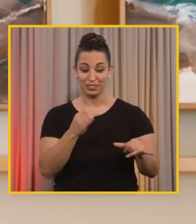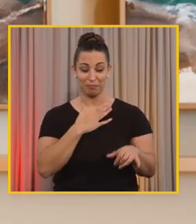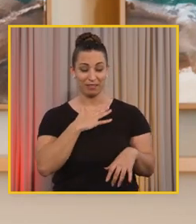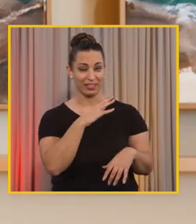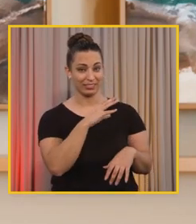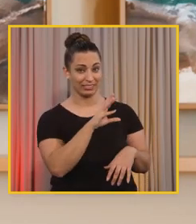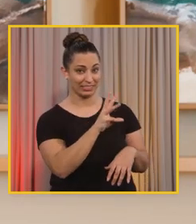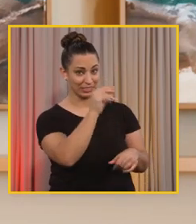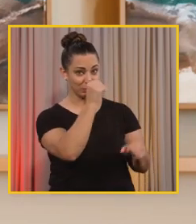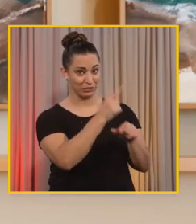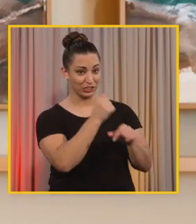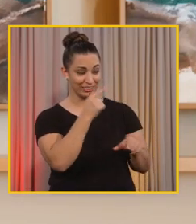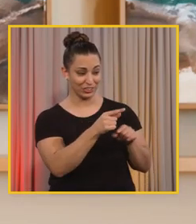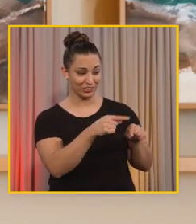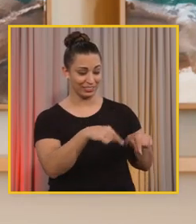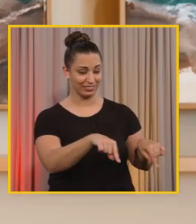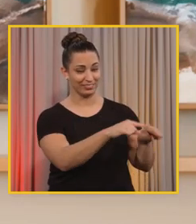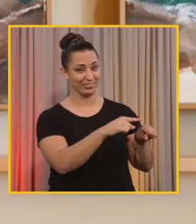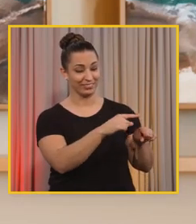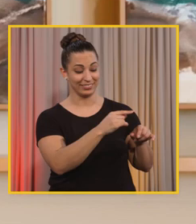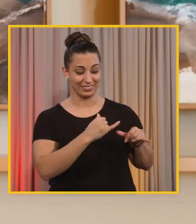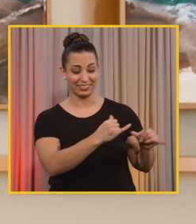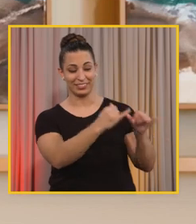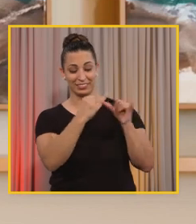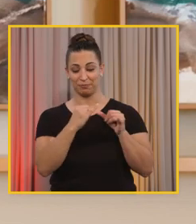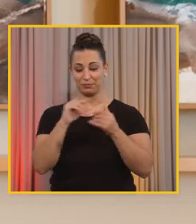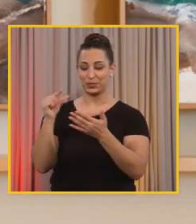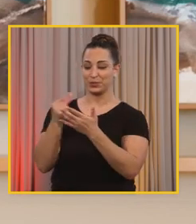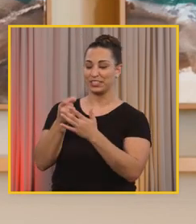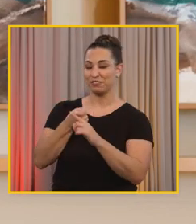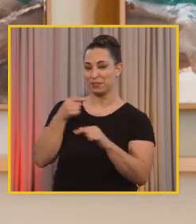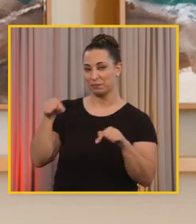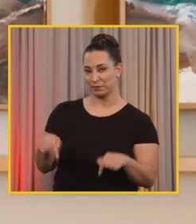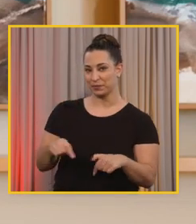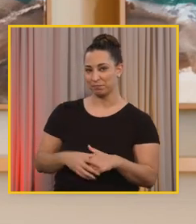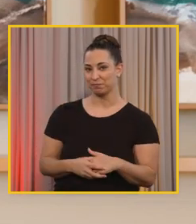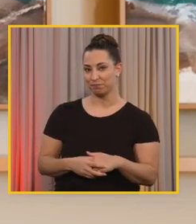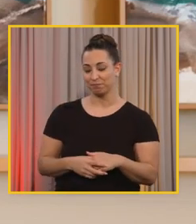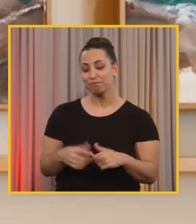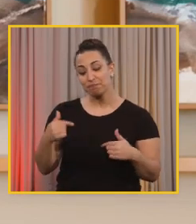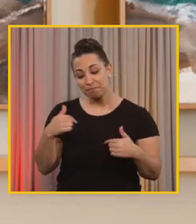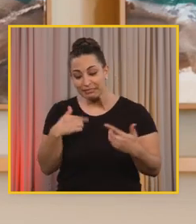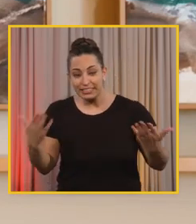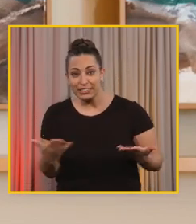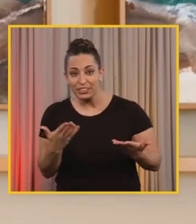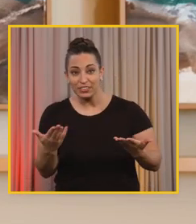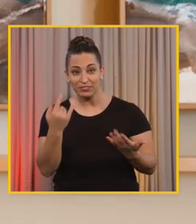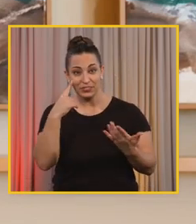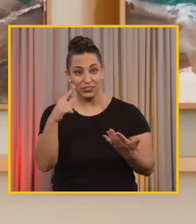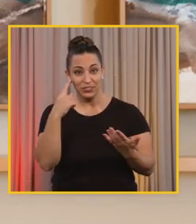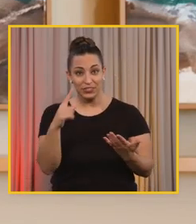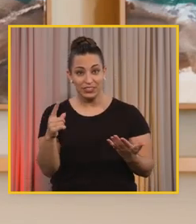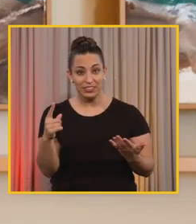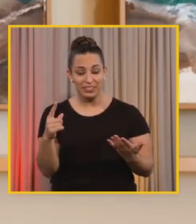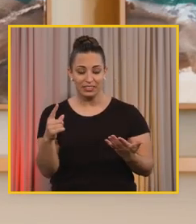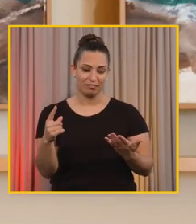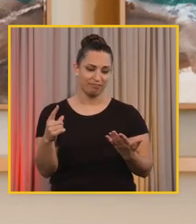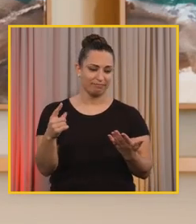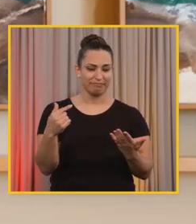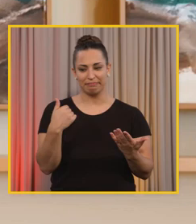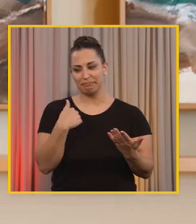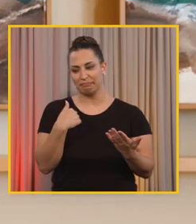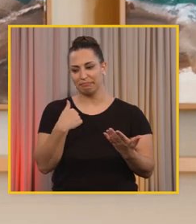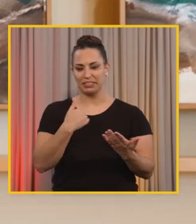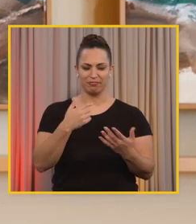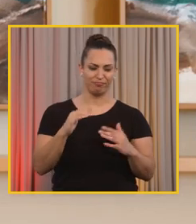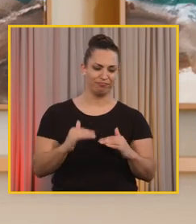siblings who all graduated from here. I am here today not because